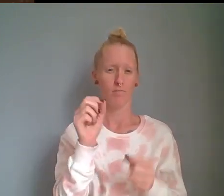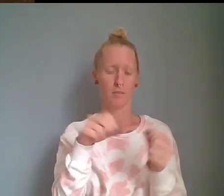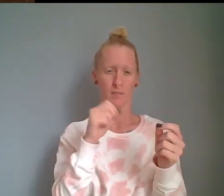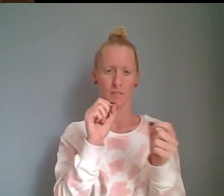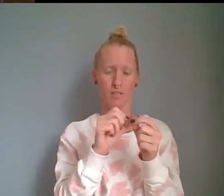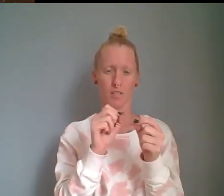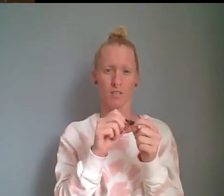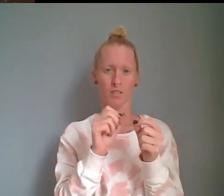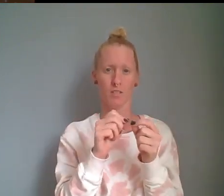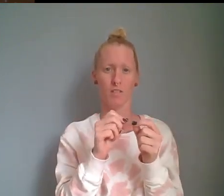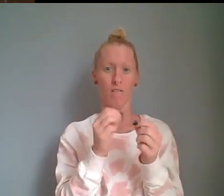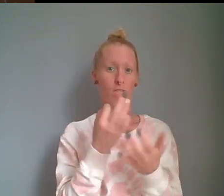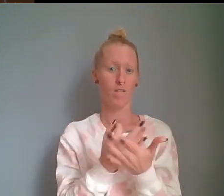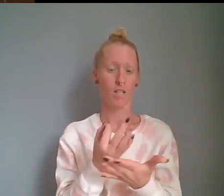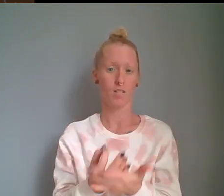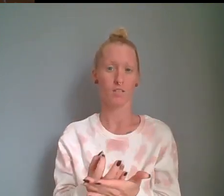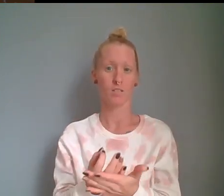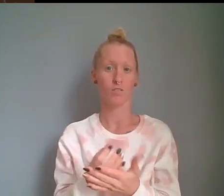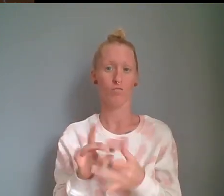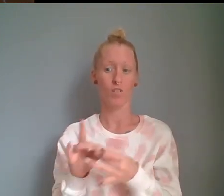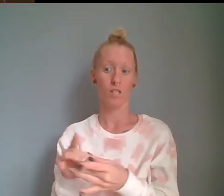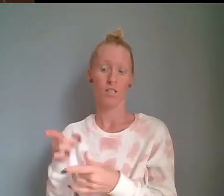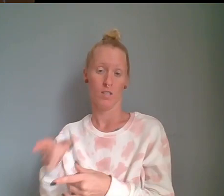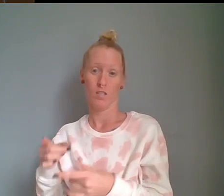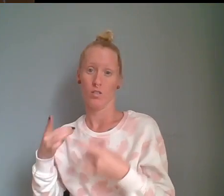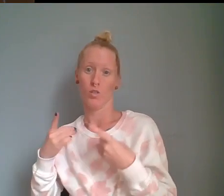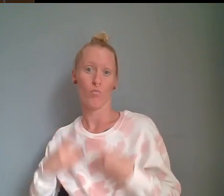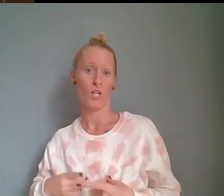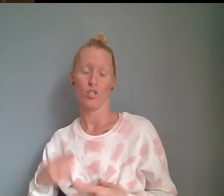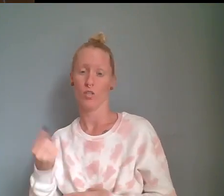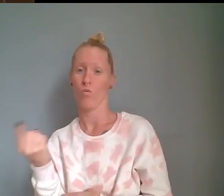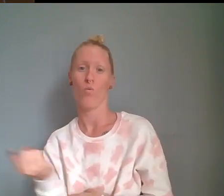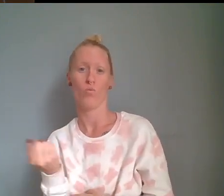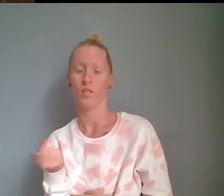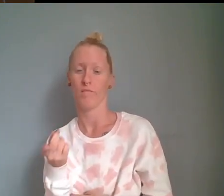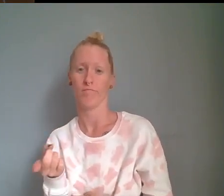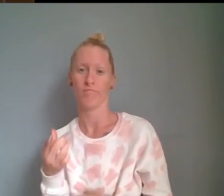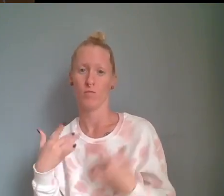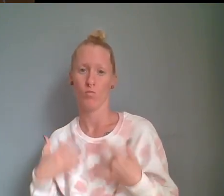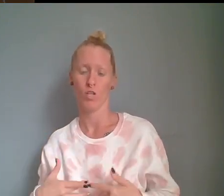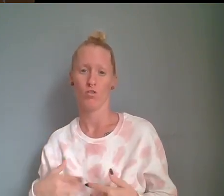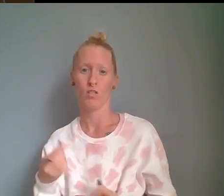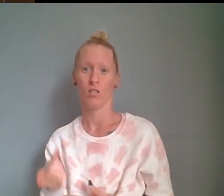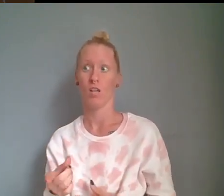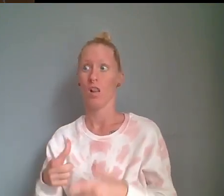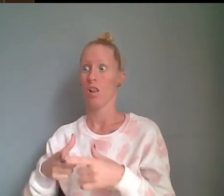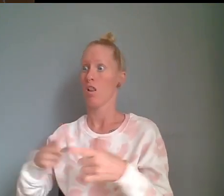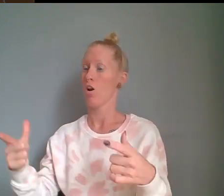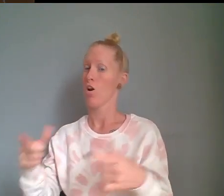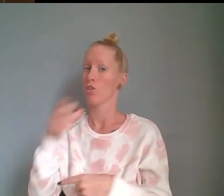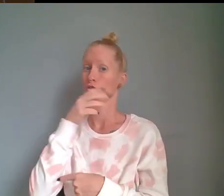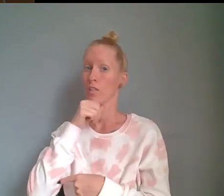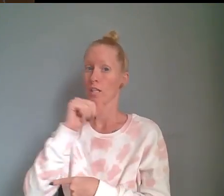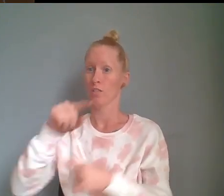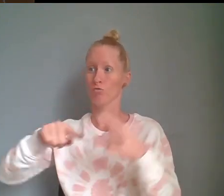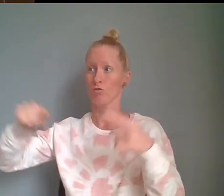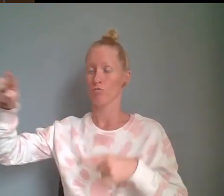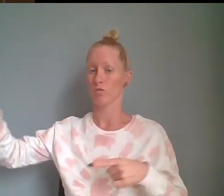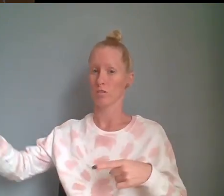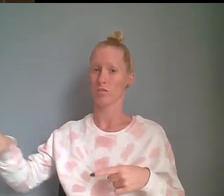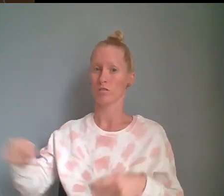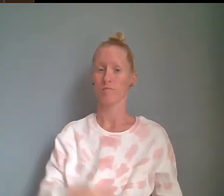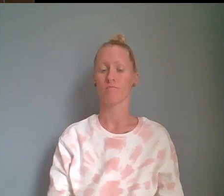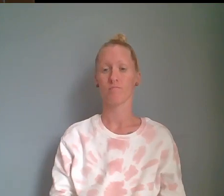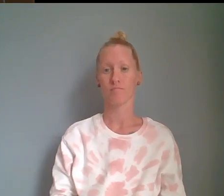per se, and this only applies to depression. There are quite large age differences in